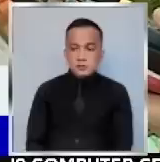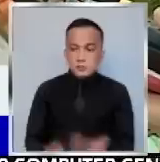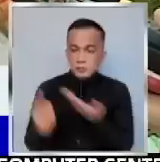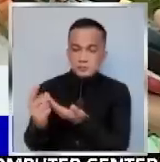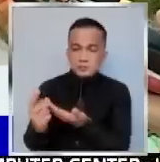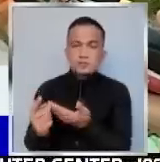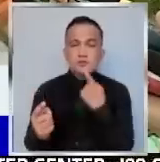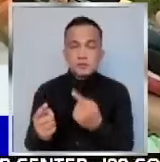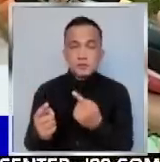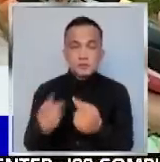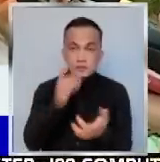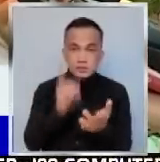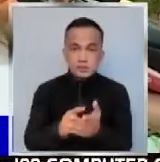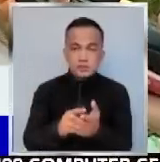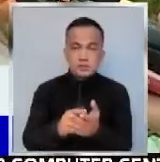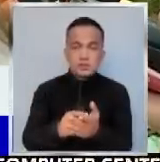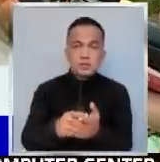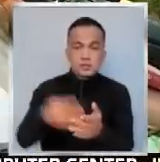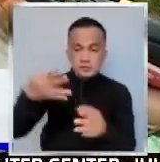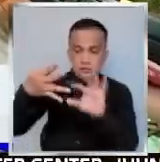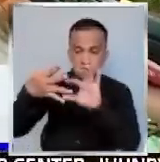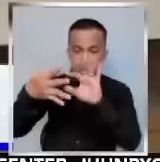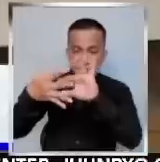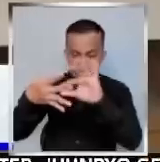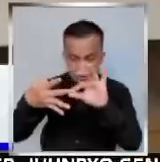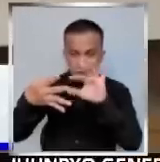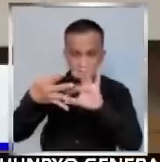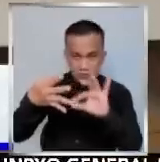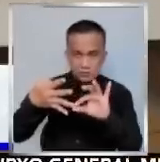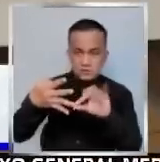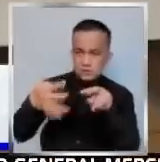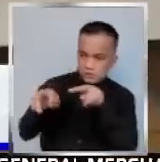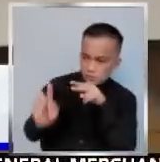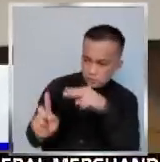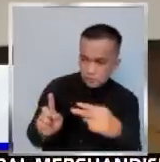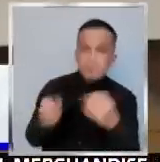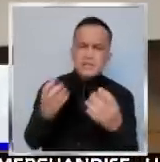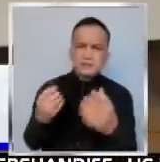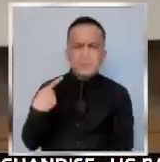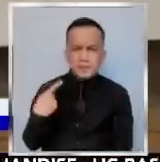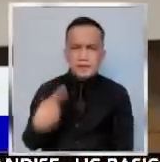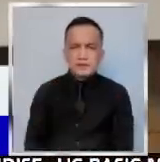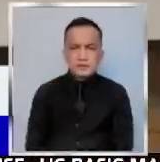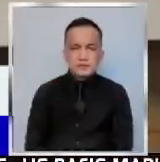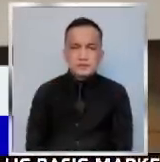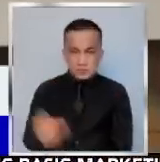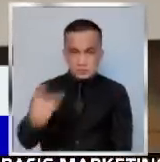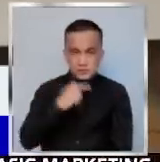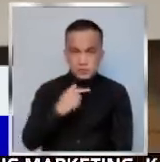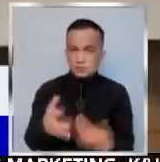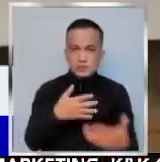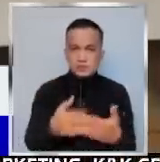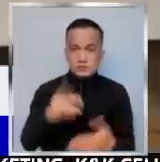quarter 4 outlook, marami pa po tayong supply. Sa kabila ng pinsalang dulot ng Bagyong Carding, nakaagapay raw ang Department